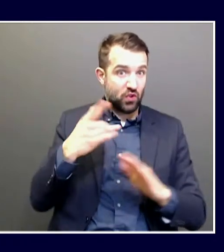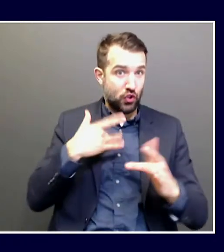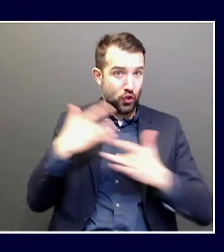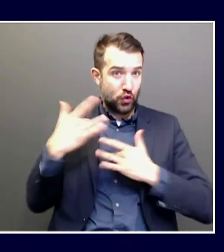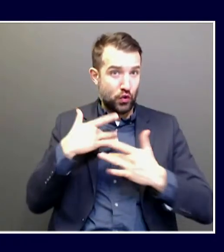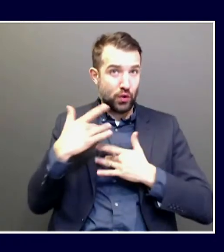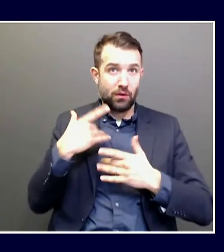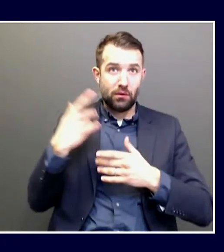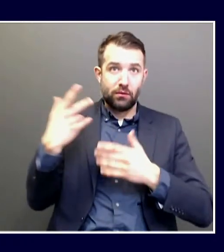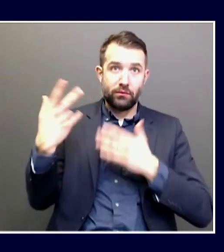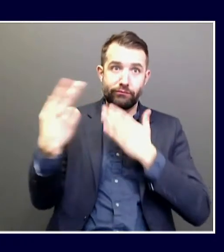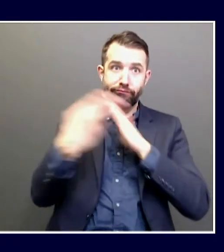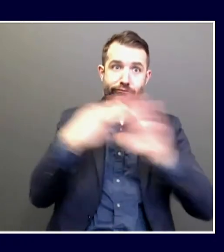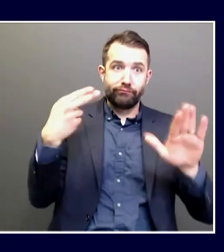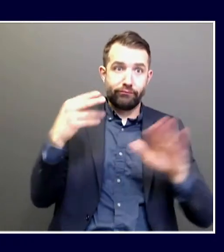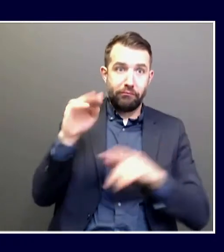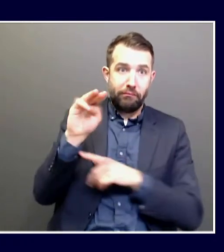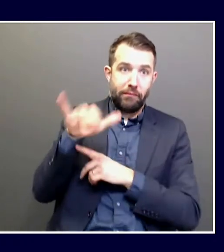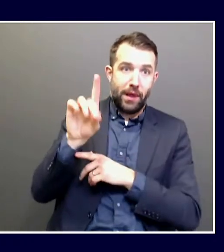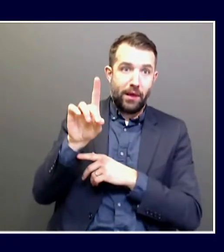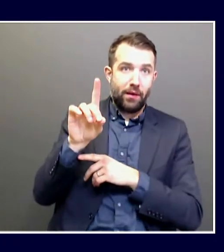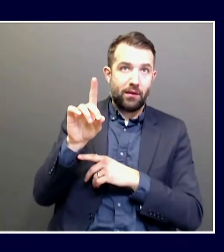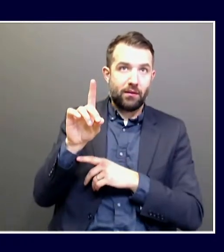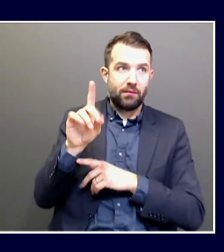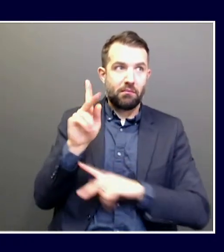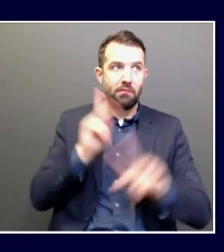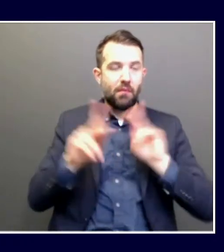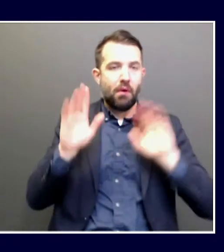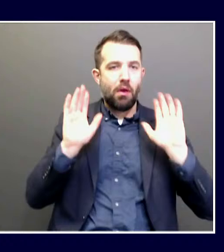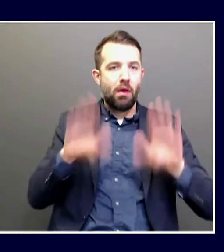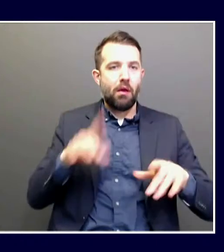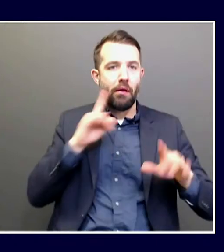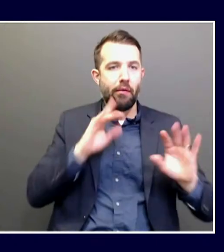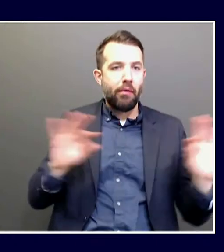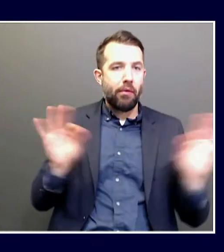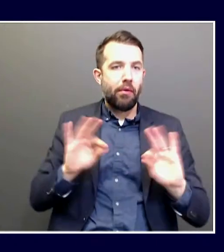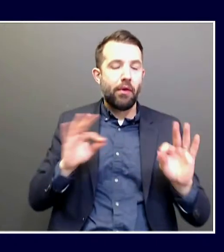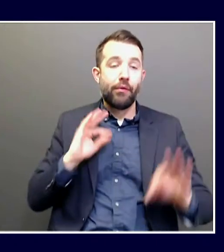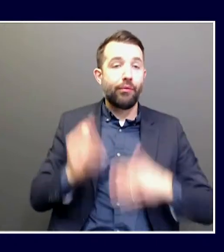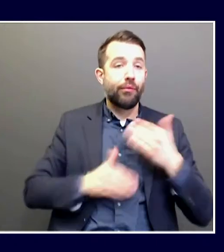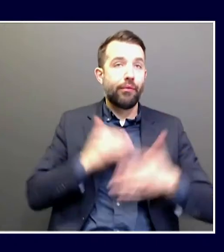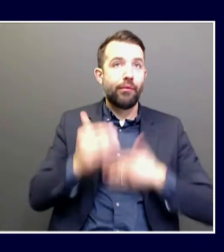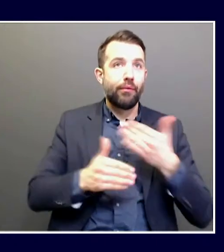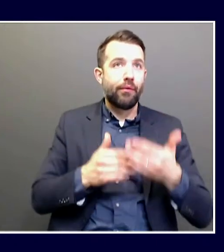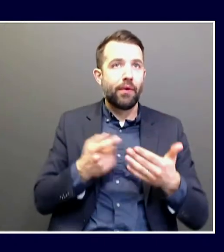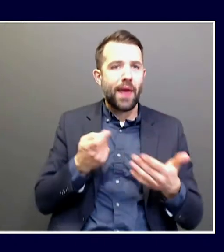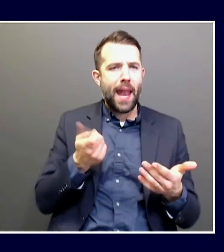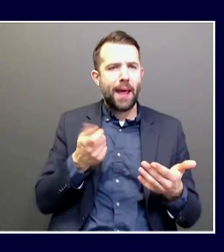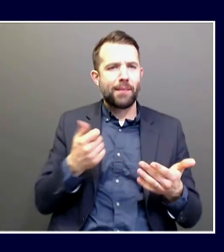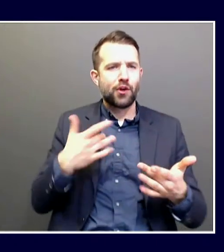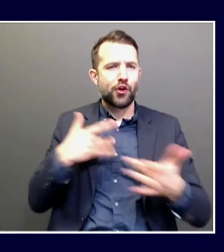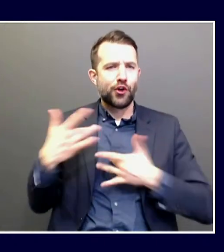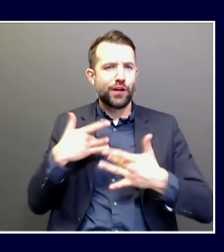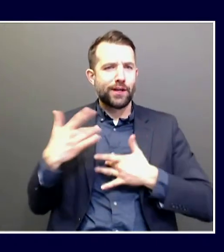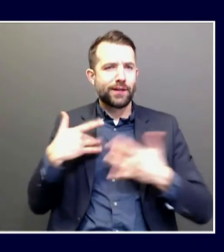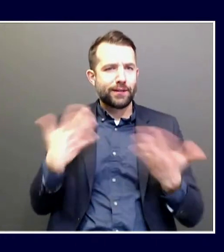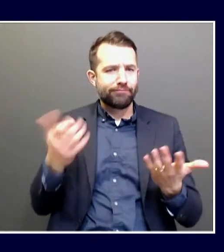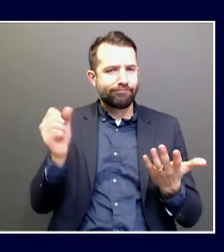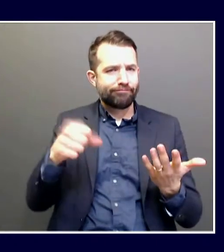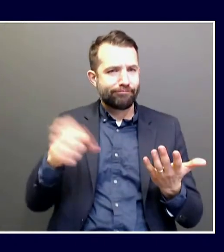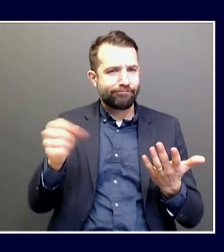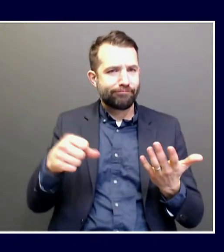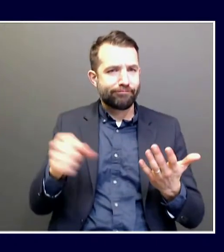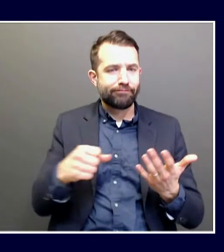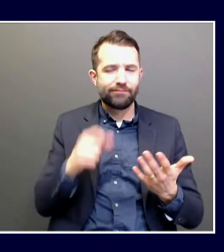milder form of the virus? And what do you do to combat that? A little bit, Eric. First and foremost, we have to be straight with